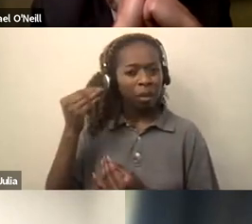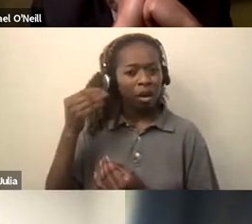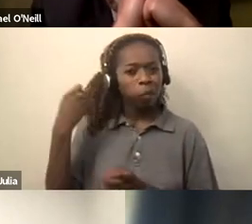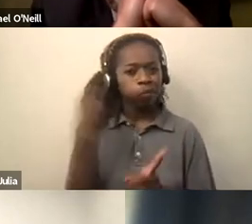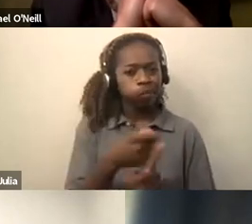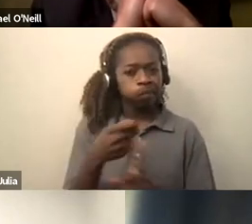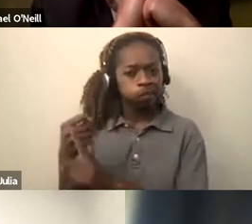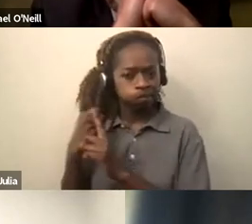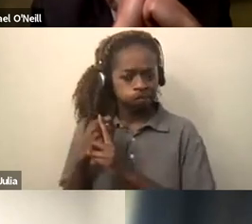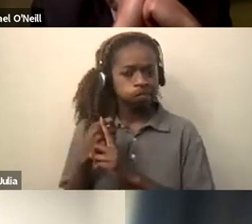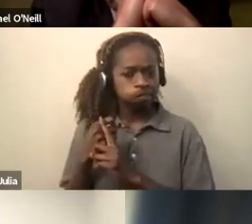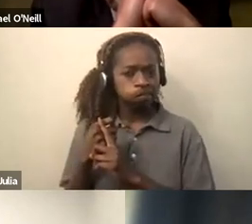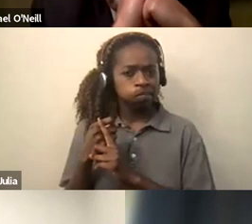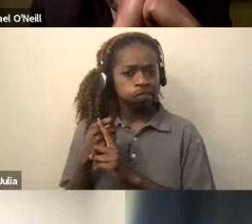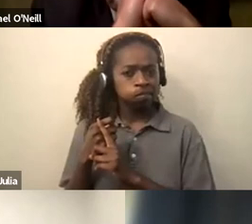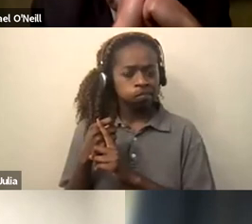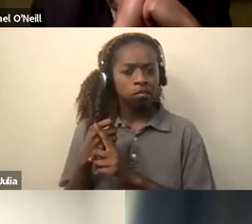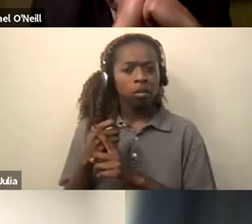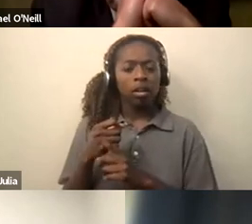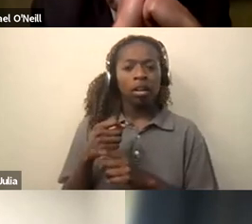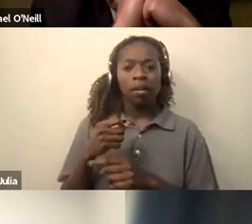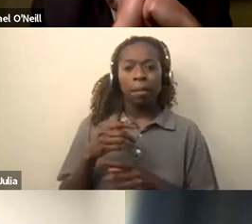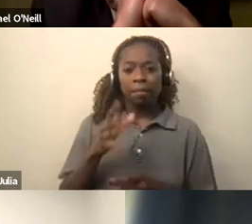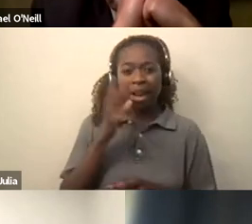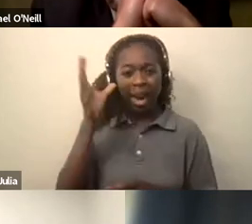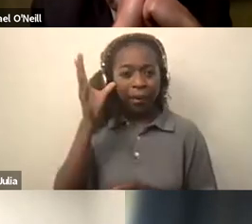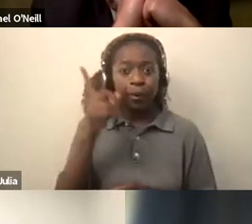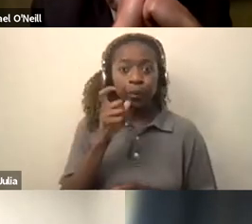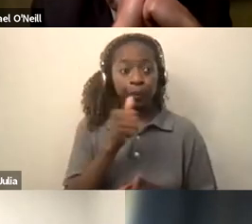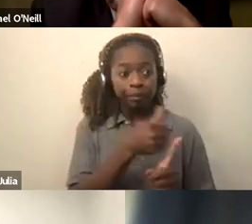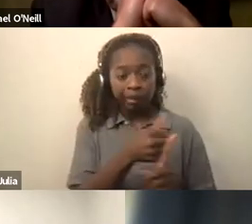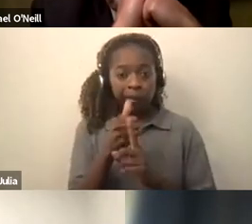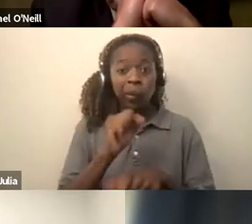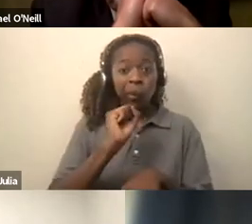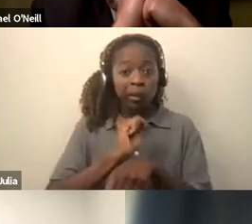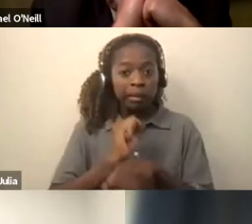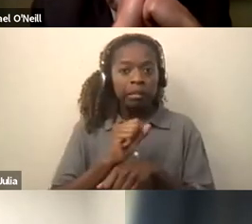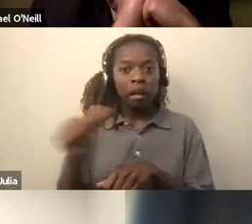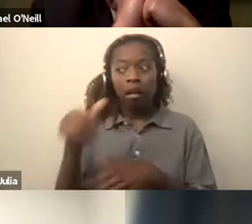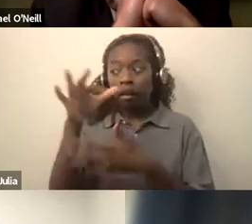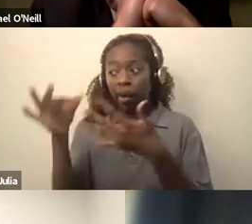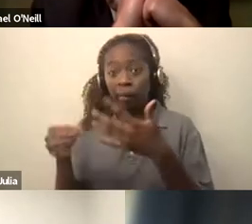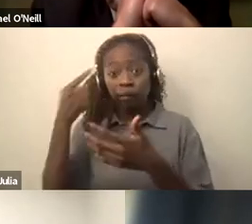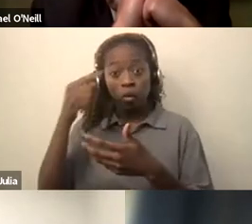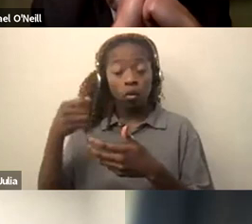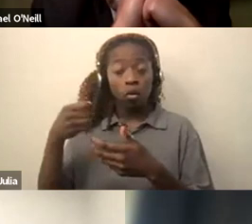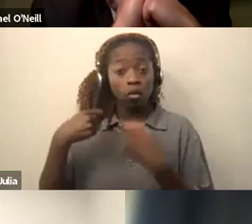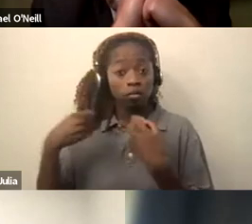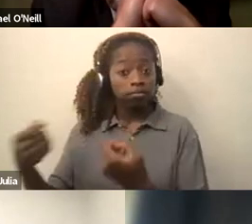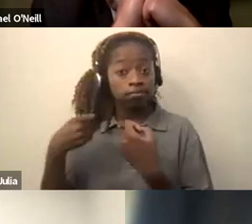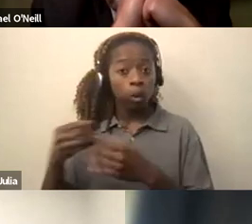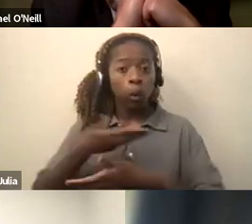have on the working parents who does not have any option to transport their children to their